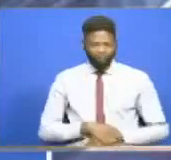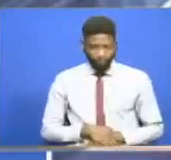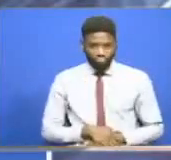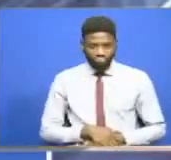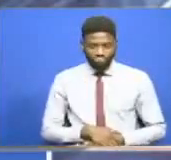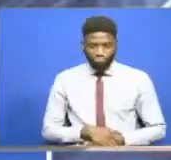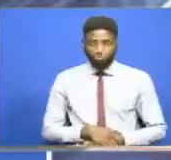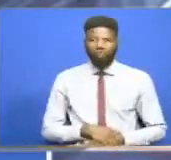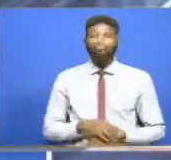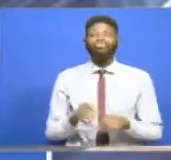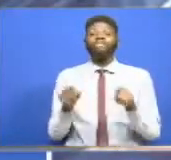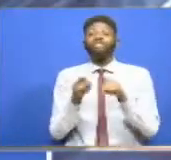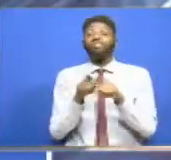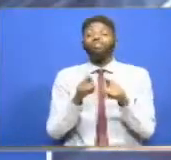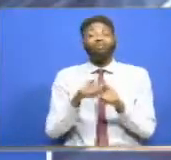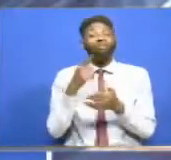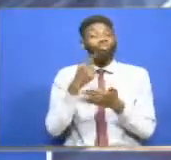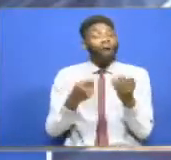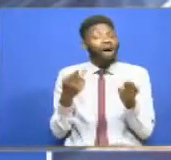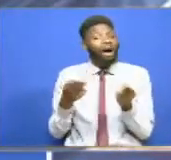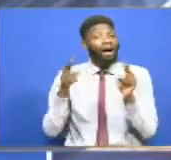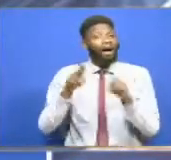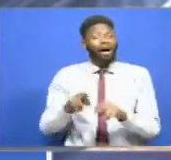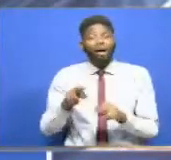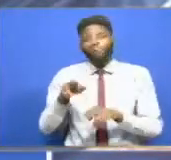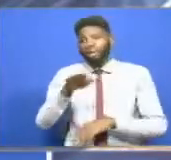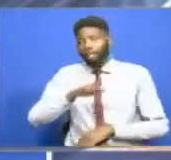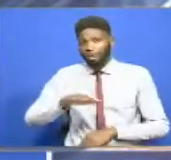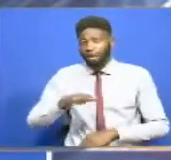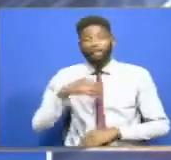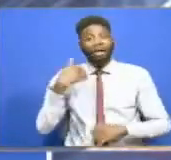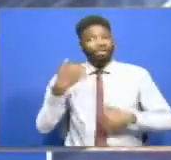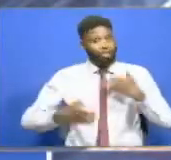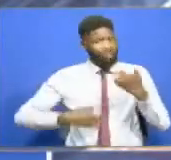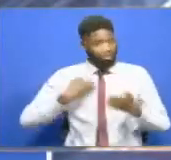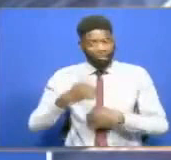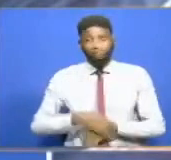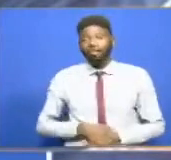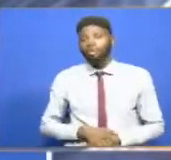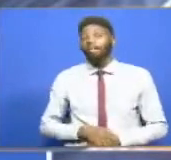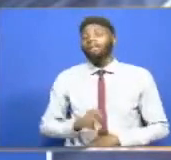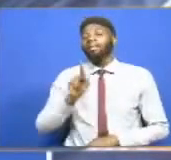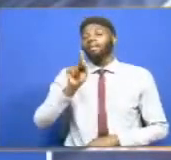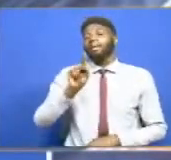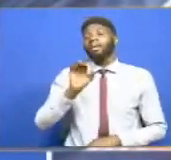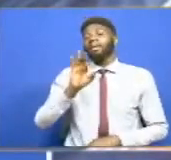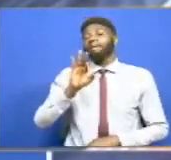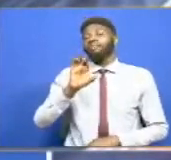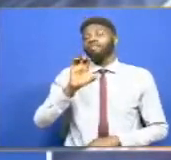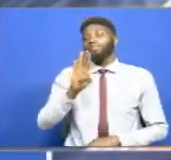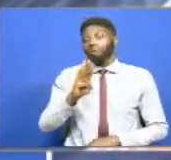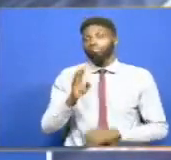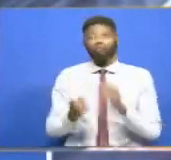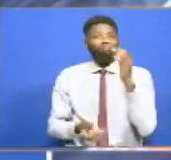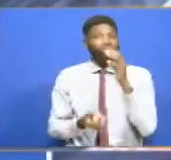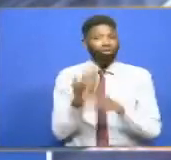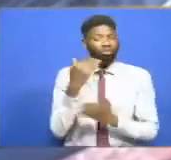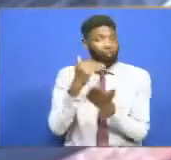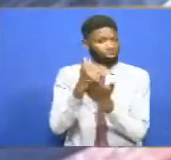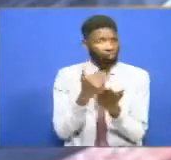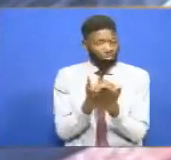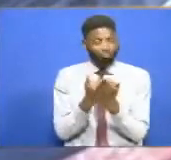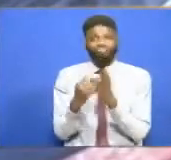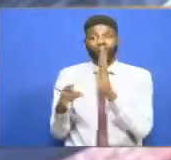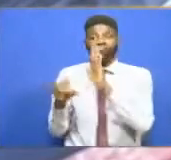still keeping up with that and what is happening in the entertainment industry is that the Kenya Film Commission has launched a project to identify young